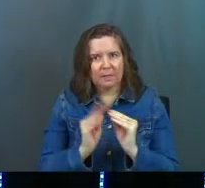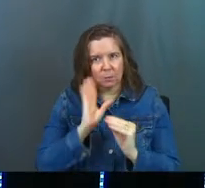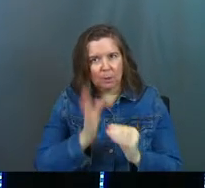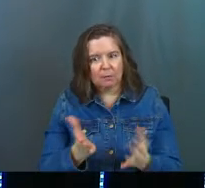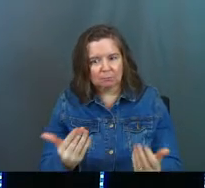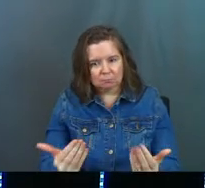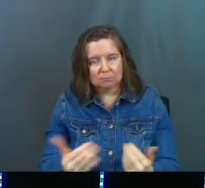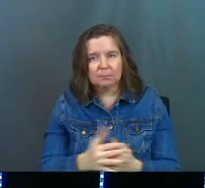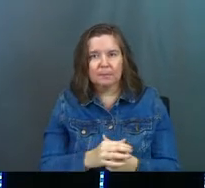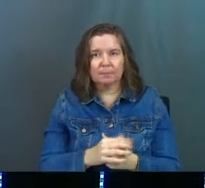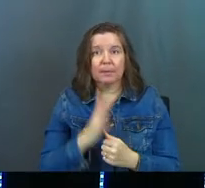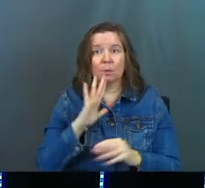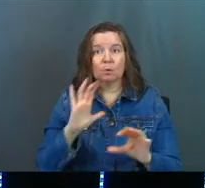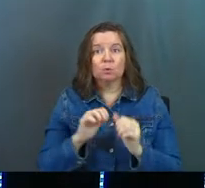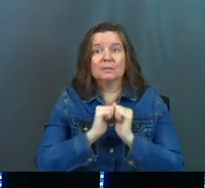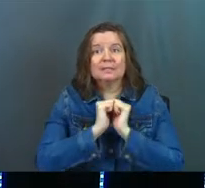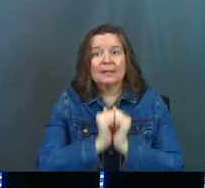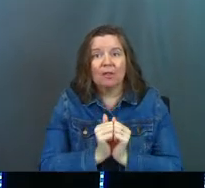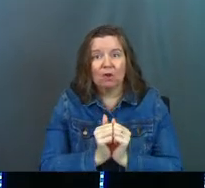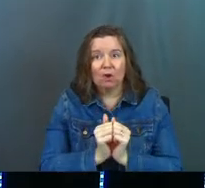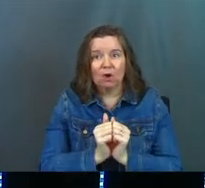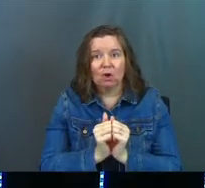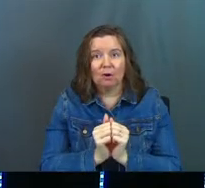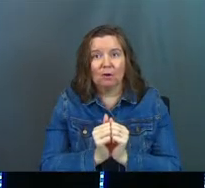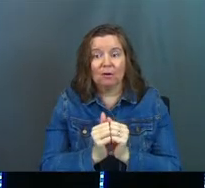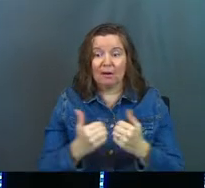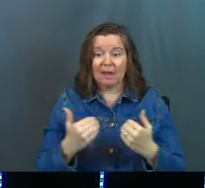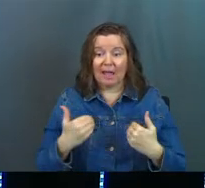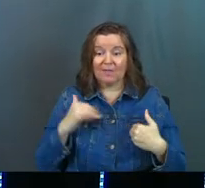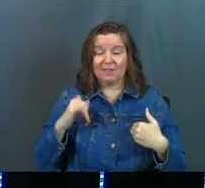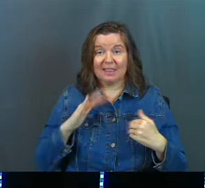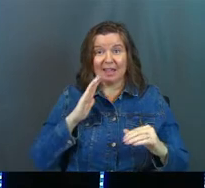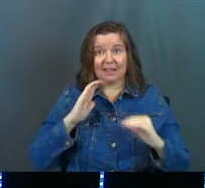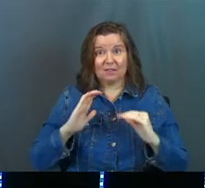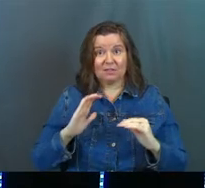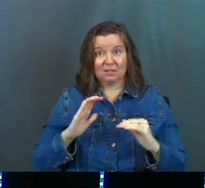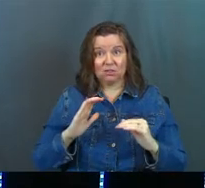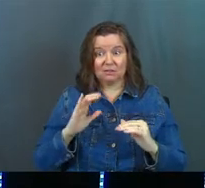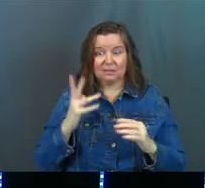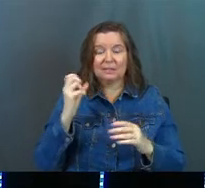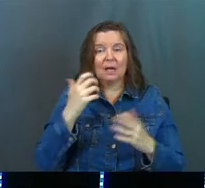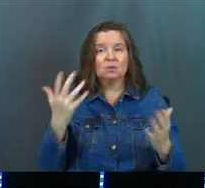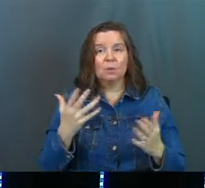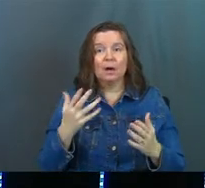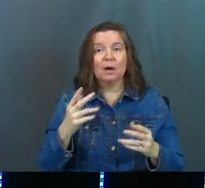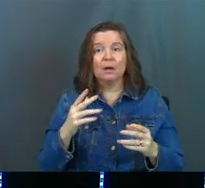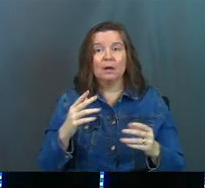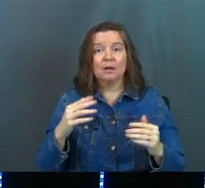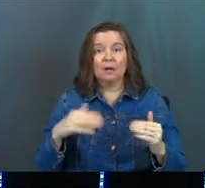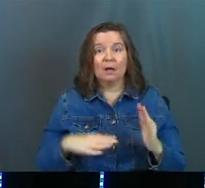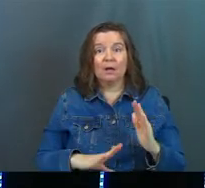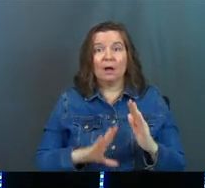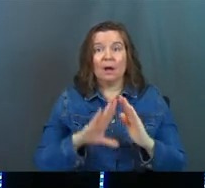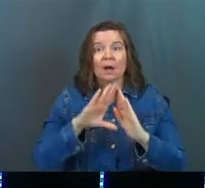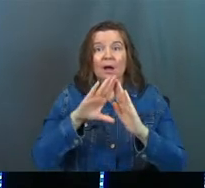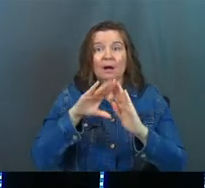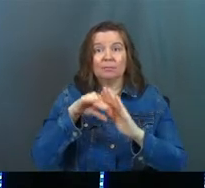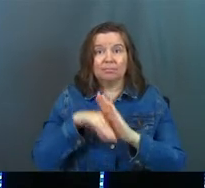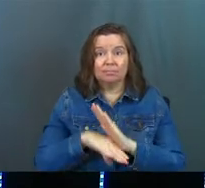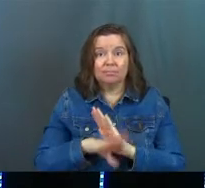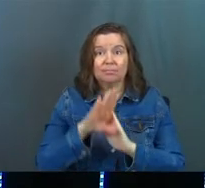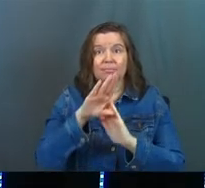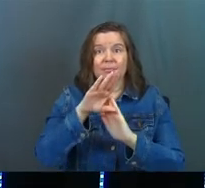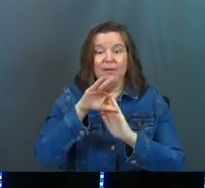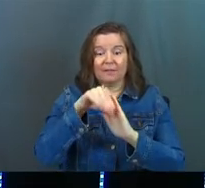this. And we're going to do it together. Just having that conversation, guess what? The peaks and the valleys, it shortens